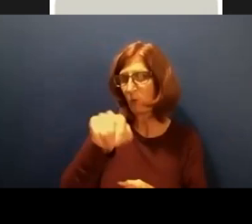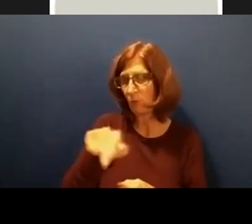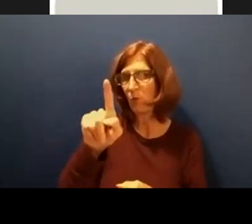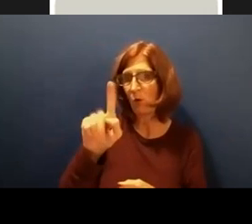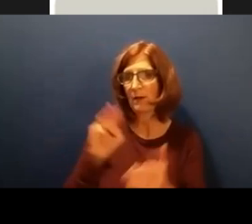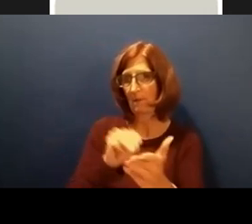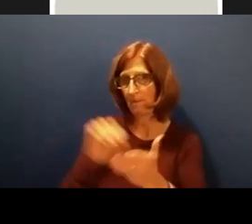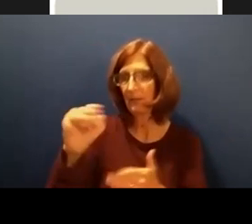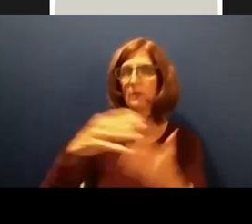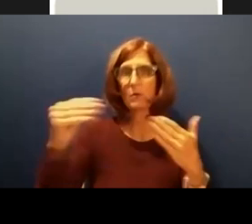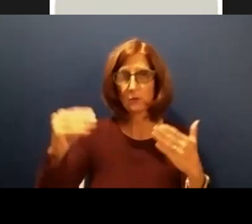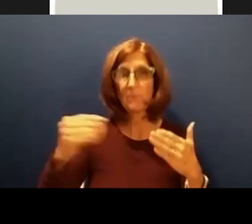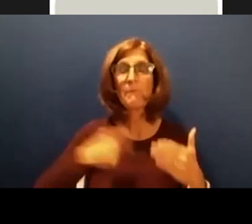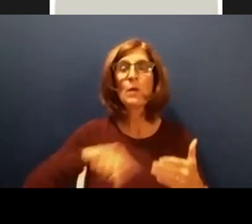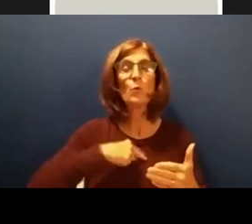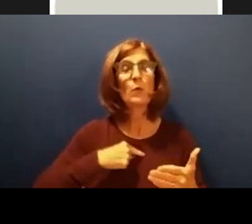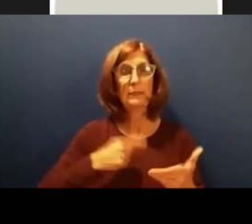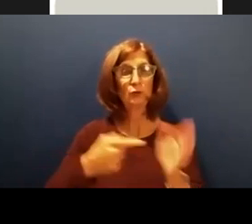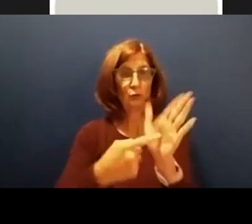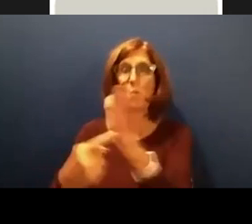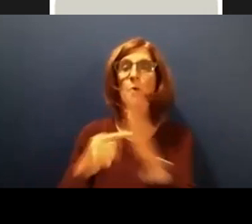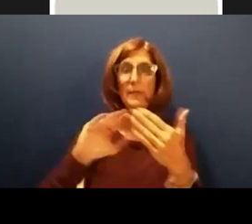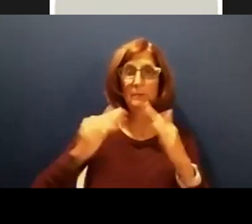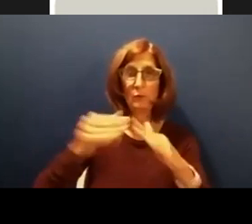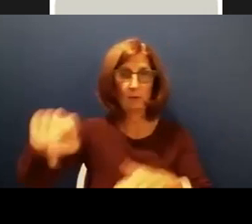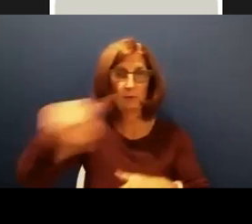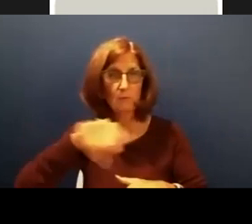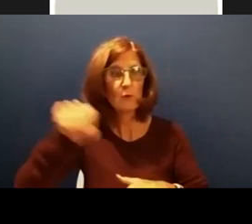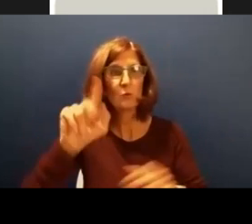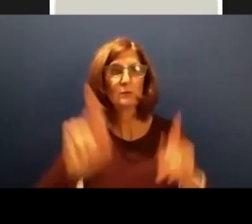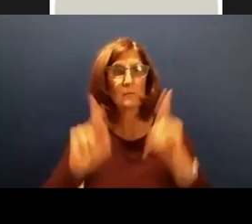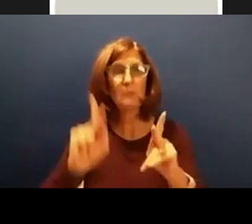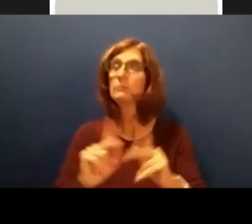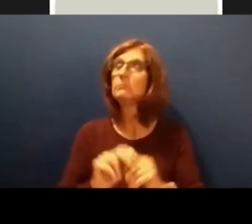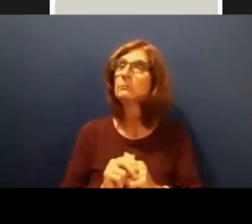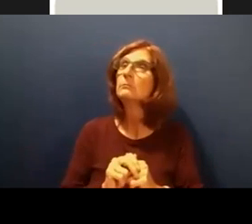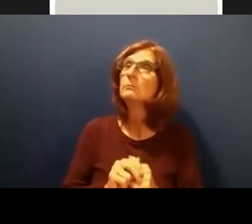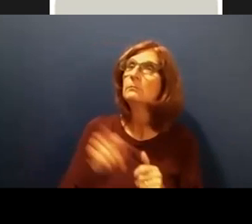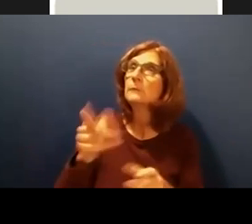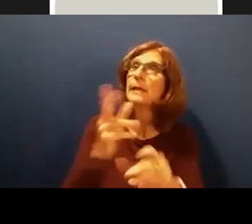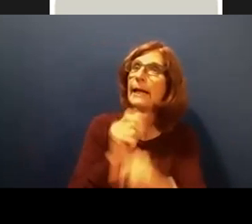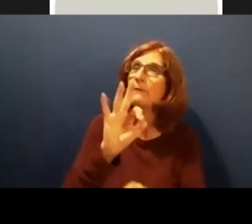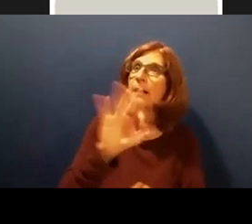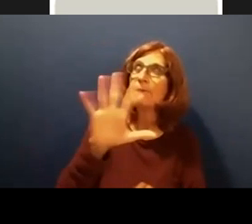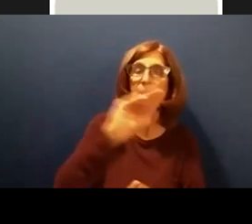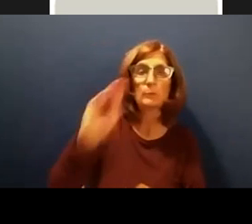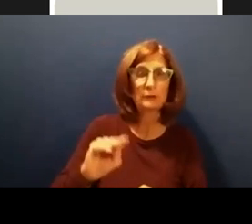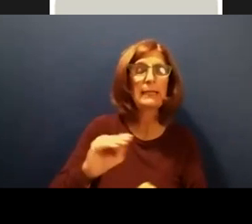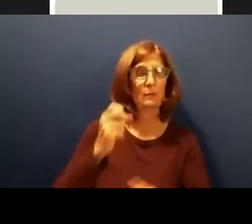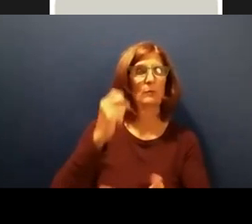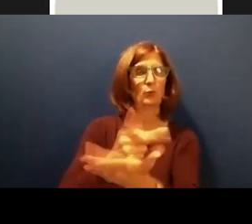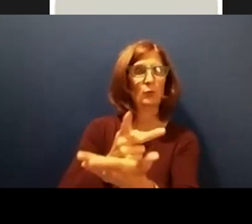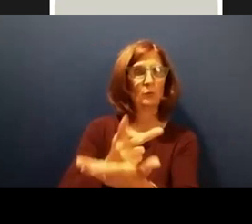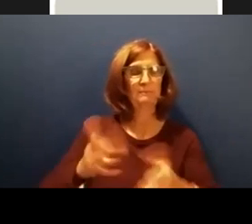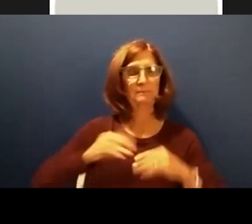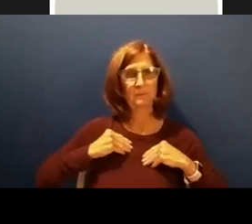presented at the District 6 community meeting last September, the project received an approval score of 95%. The Amani project